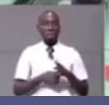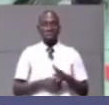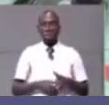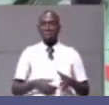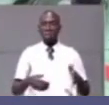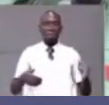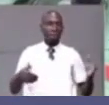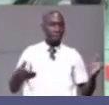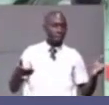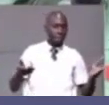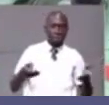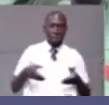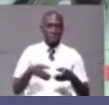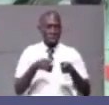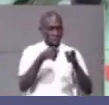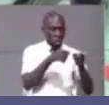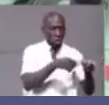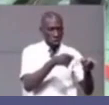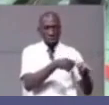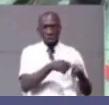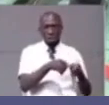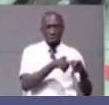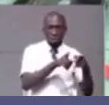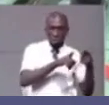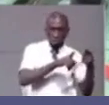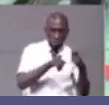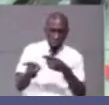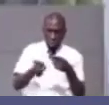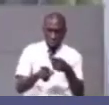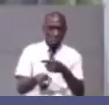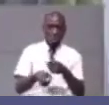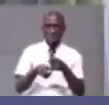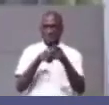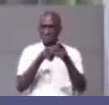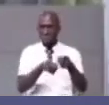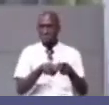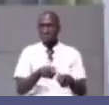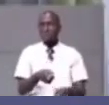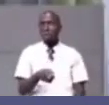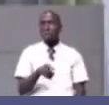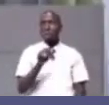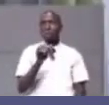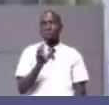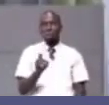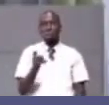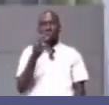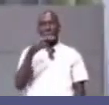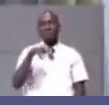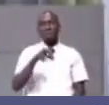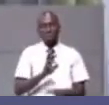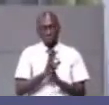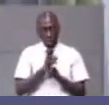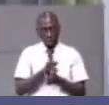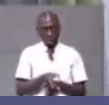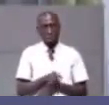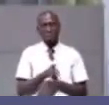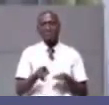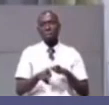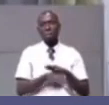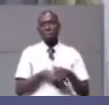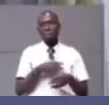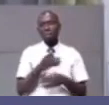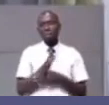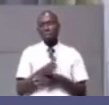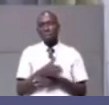we shall do is to blame. We blame this one, we blame this one, we blame. So, right on, your Prime Minister, kindly take